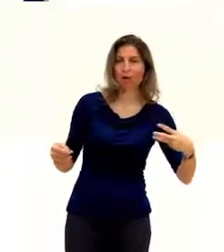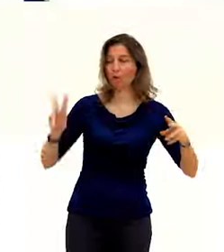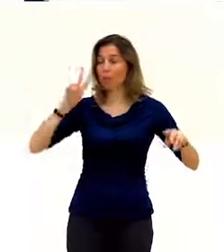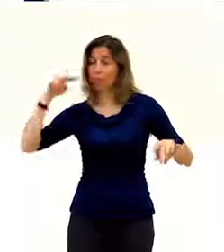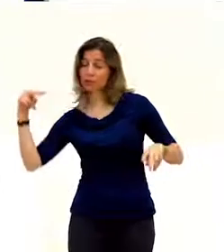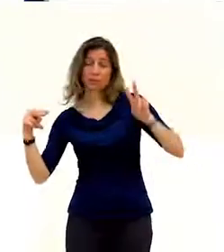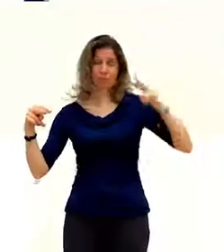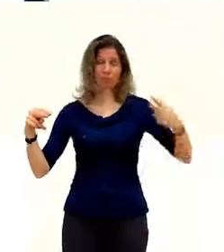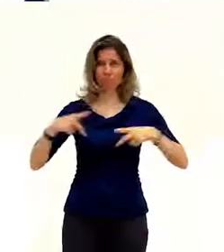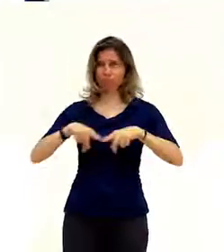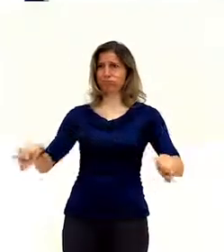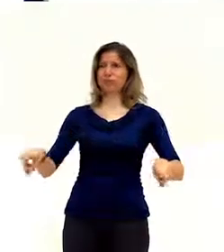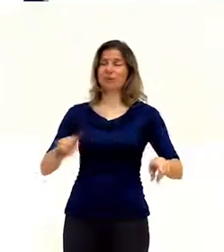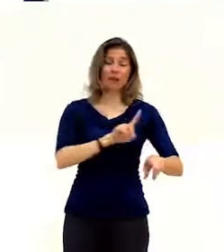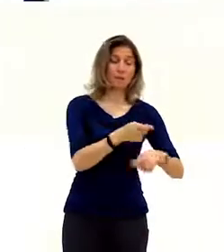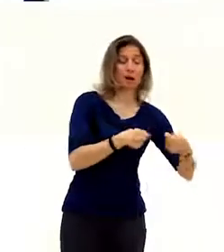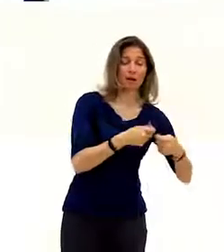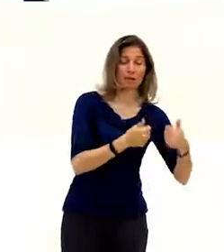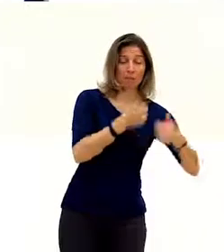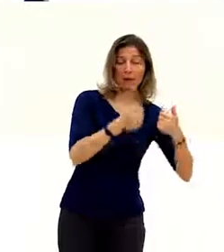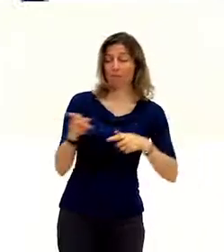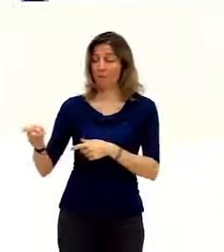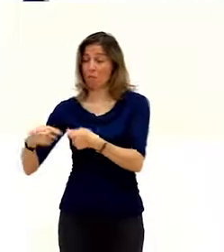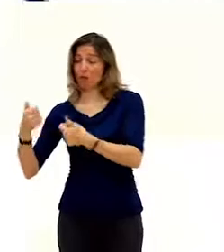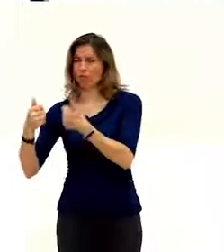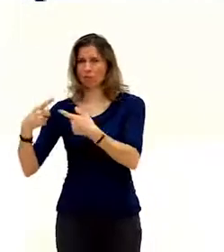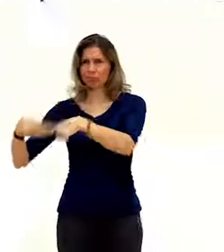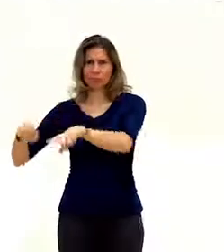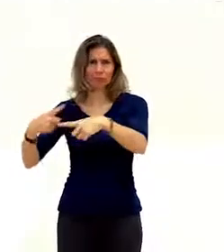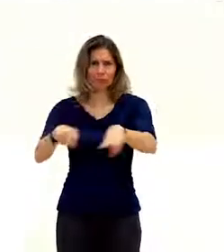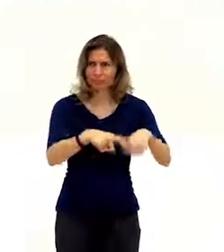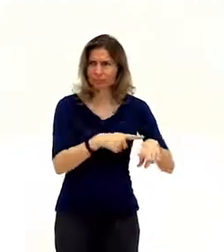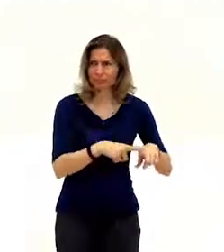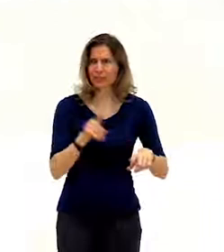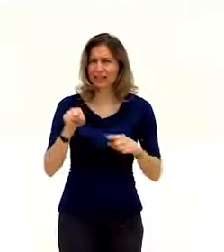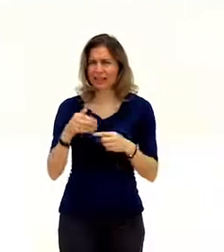perceptions of markets and competitiveness. More to that later on.